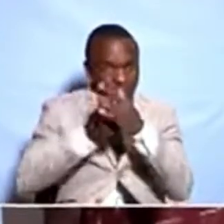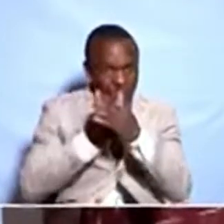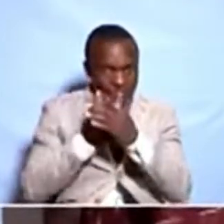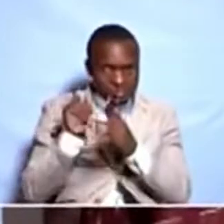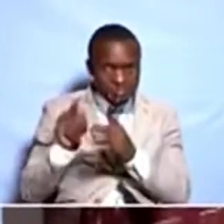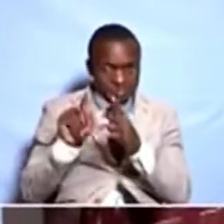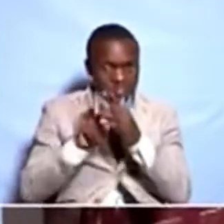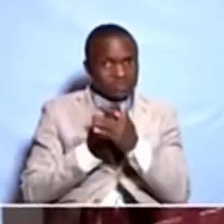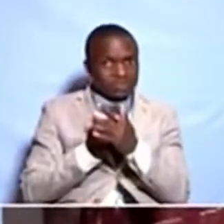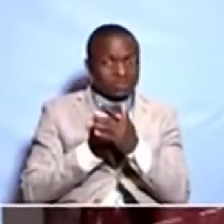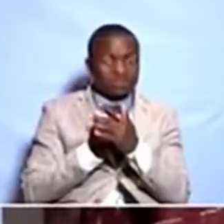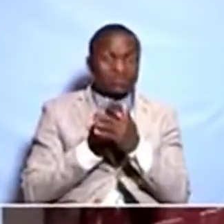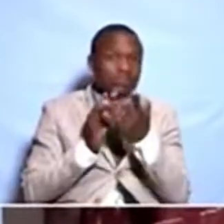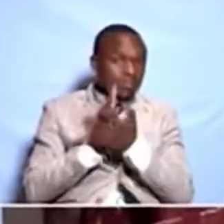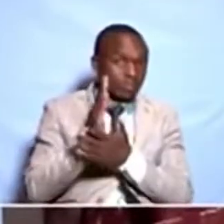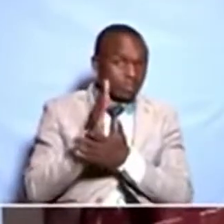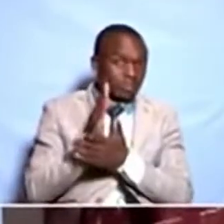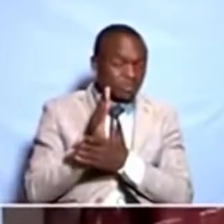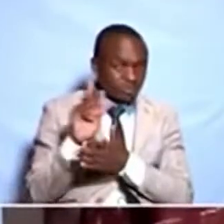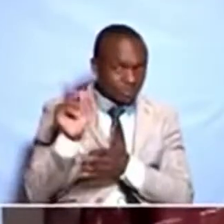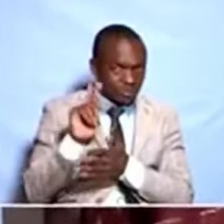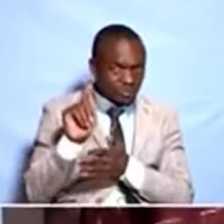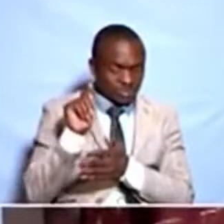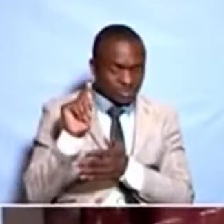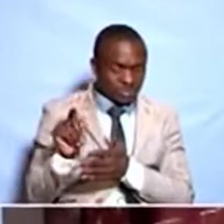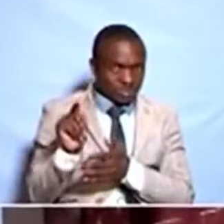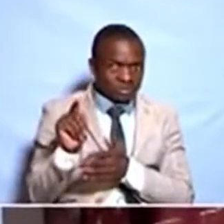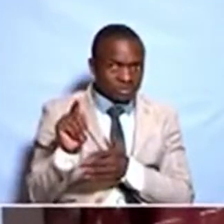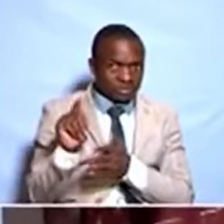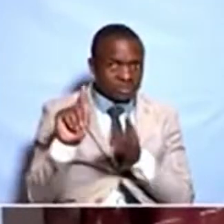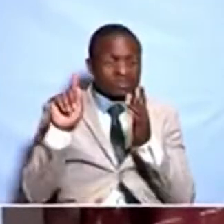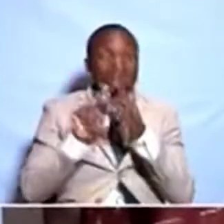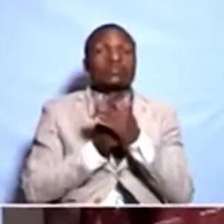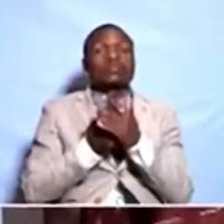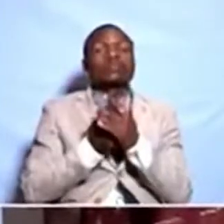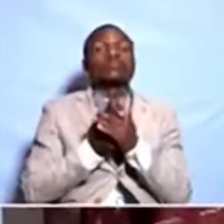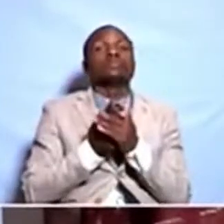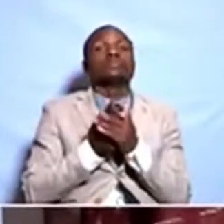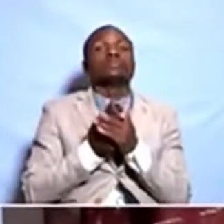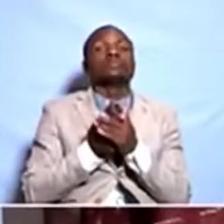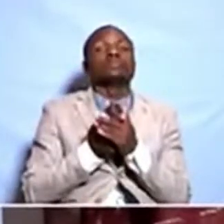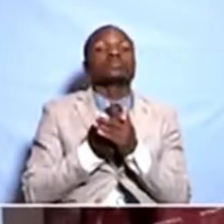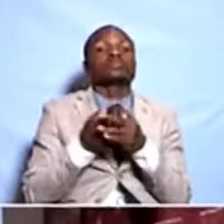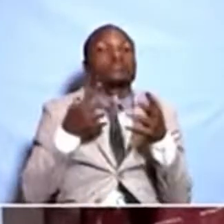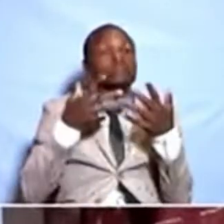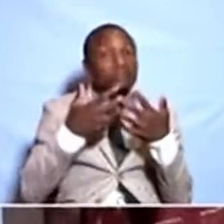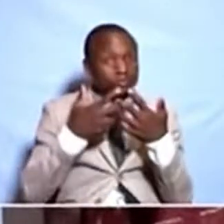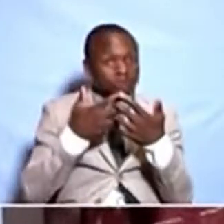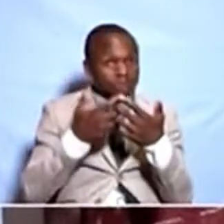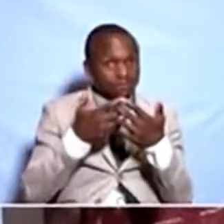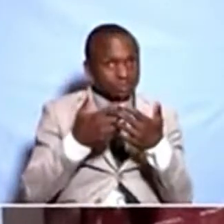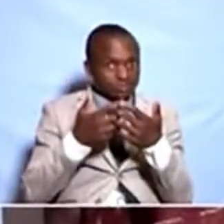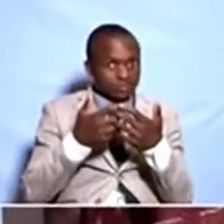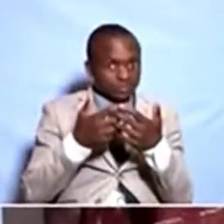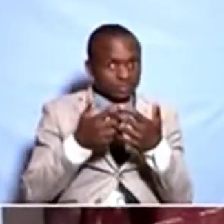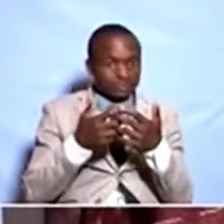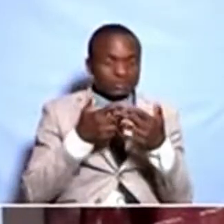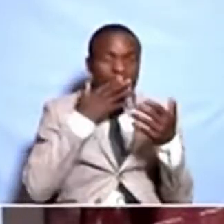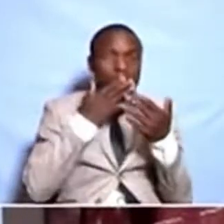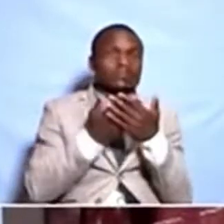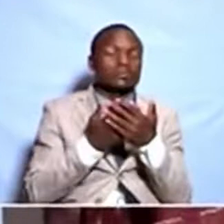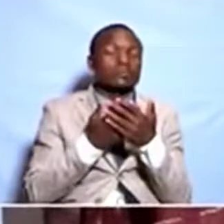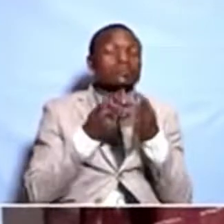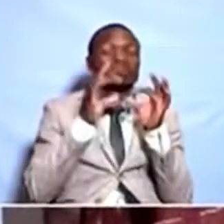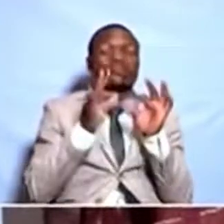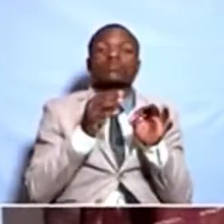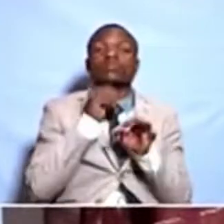legitimate. That where the documents, I mean the source of your engine is actually a legitimate one. It's not